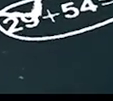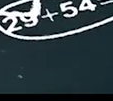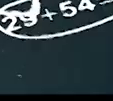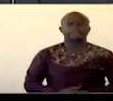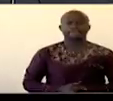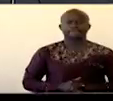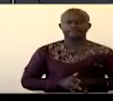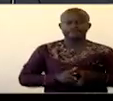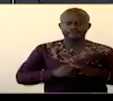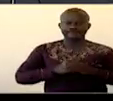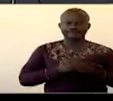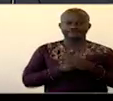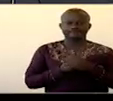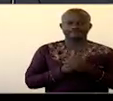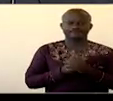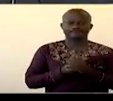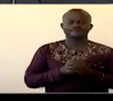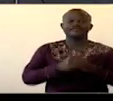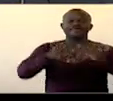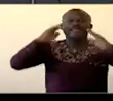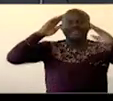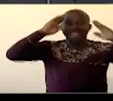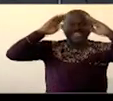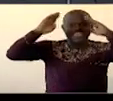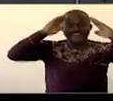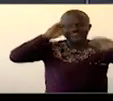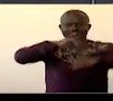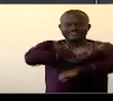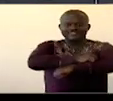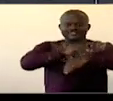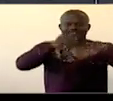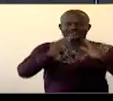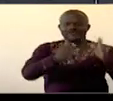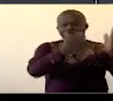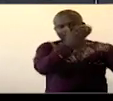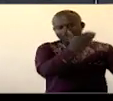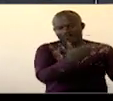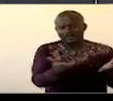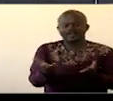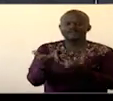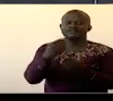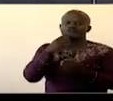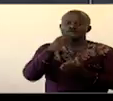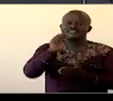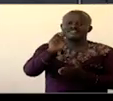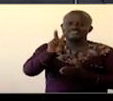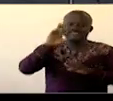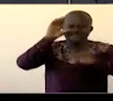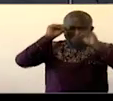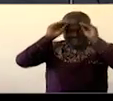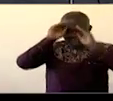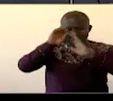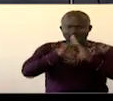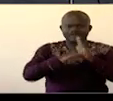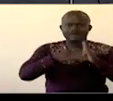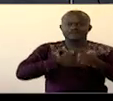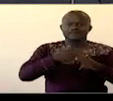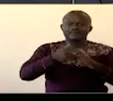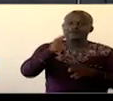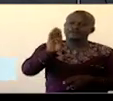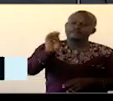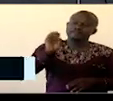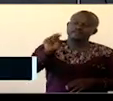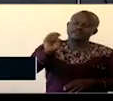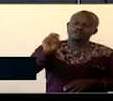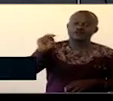Board. Hello students, welcome to TV learning program. My name is Benon. I